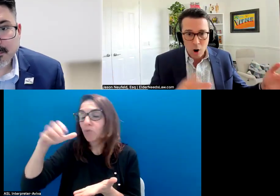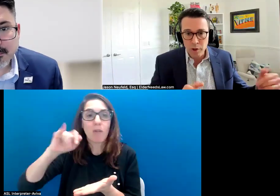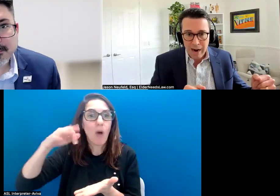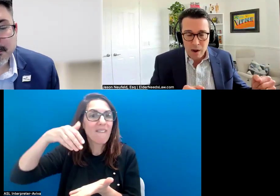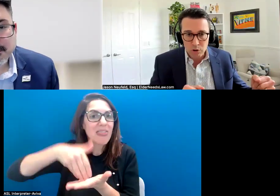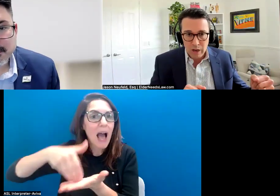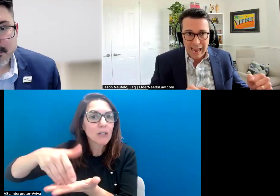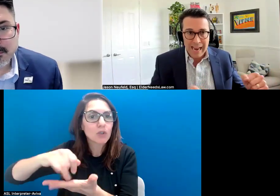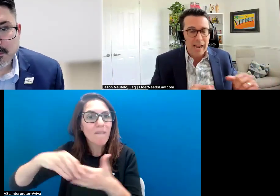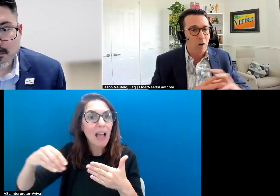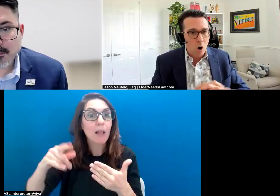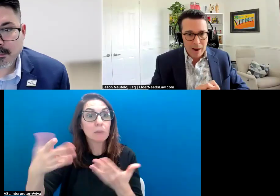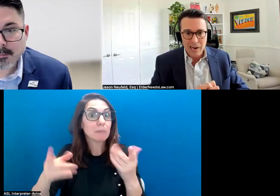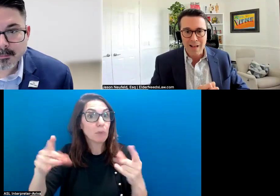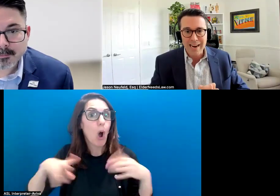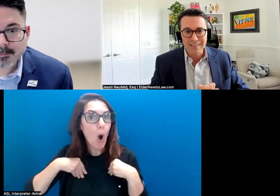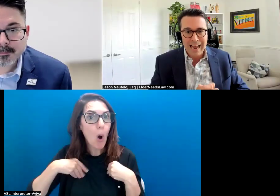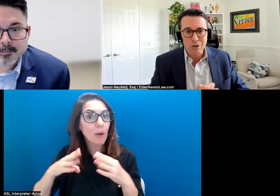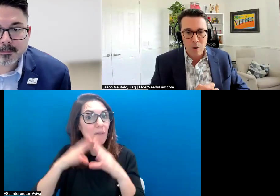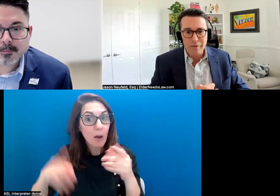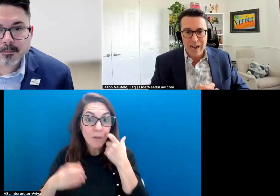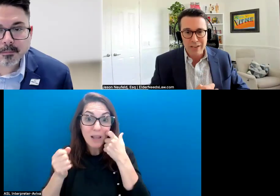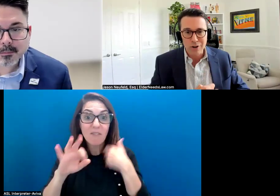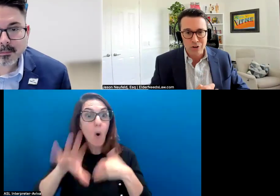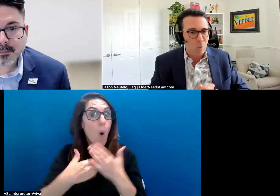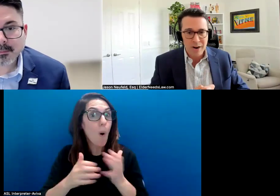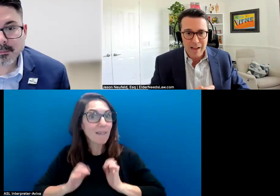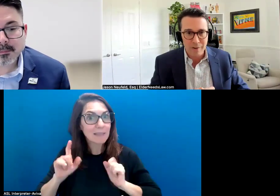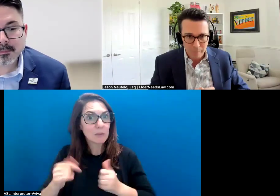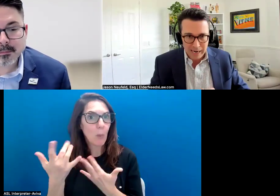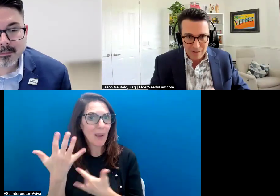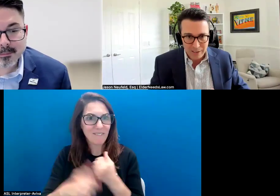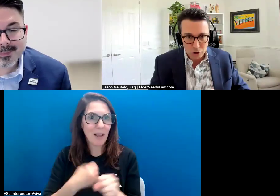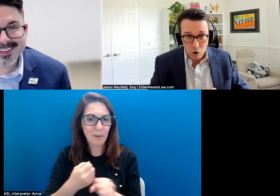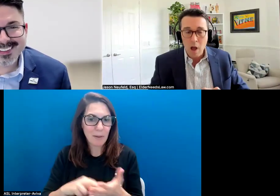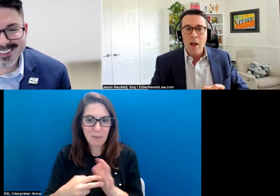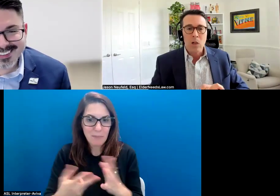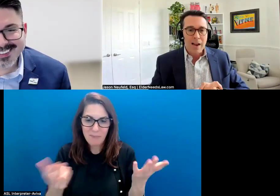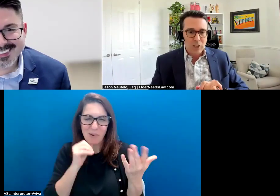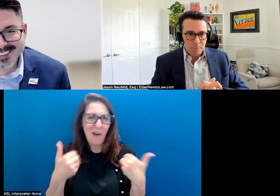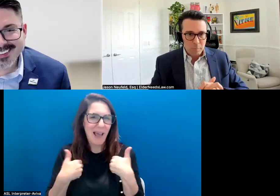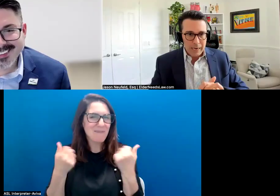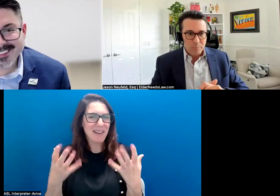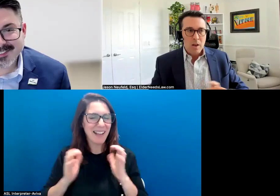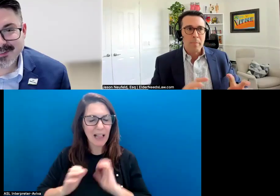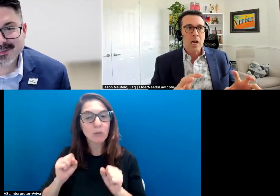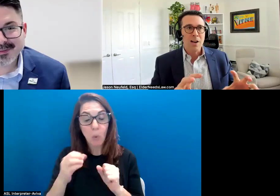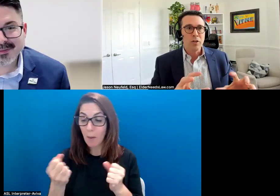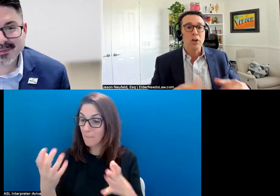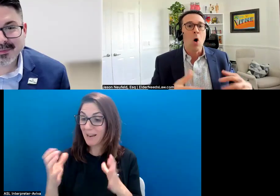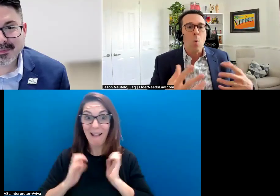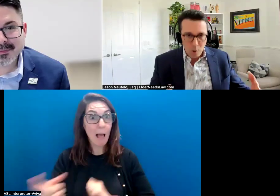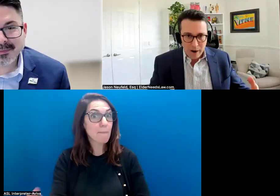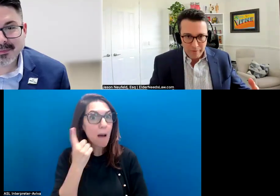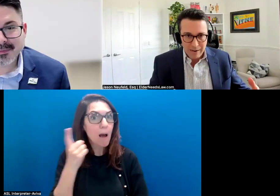may own their house. And if all my clients had to wait 5 years, I wouldn't have very many clients. So clients come to me because